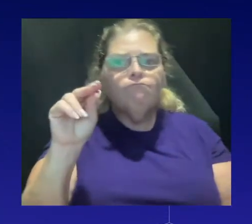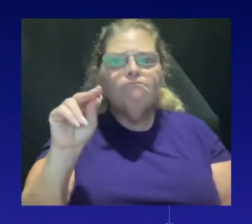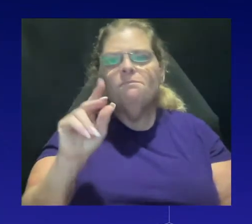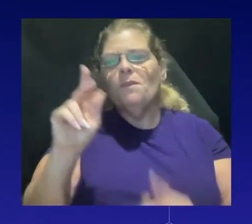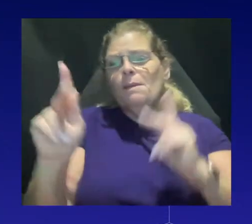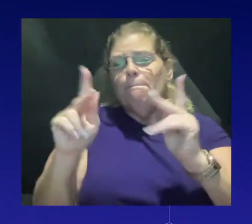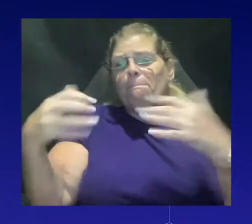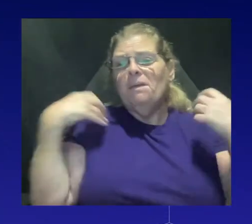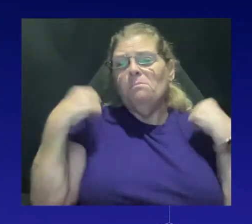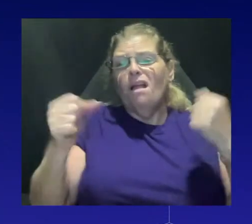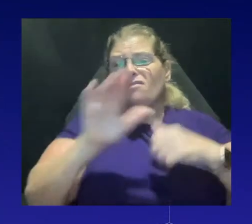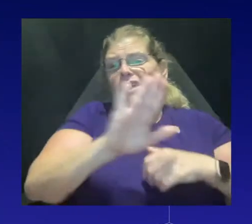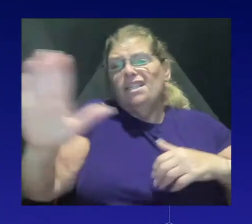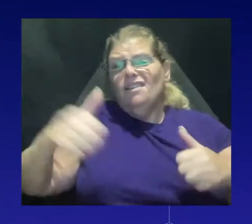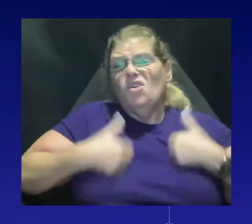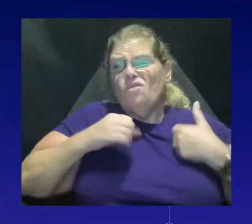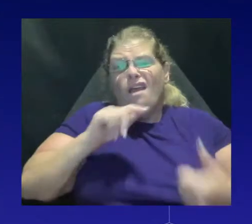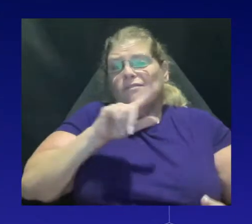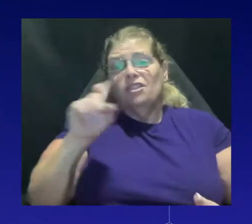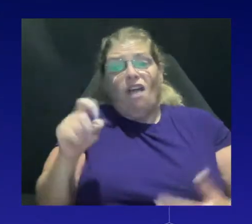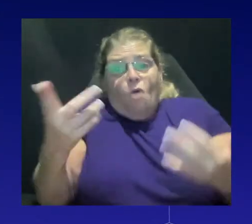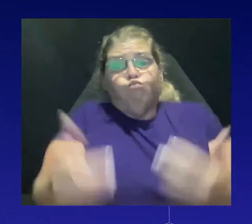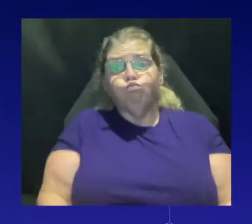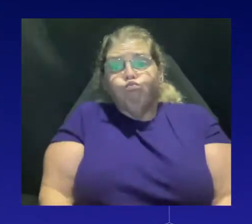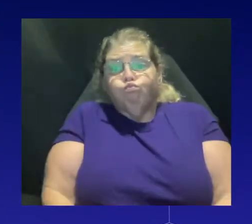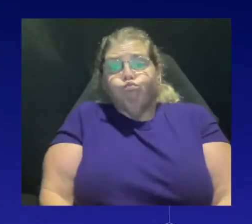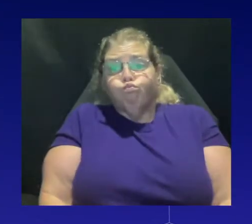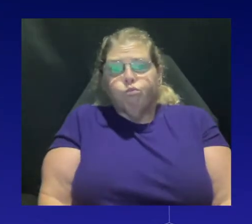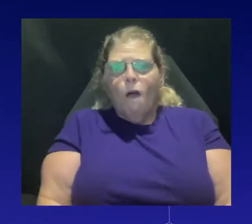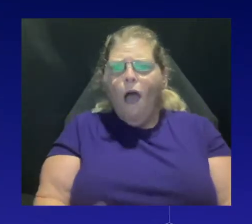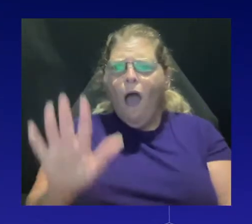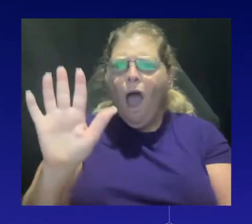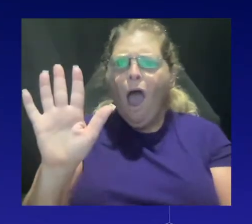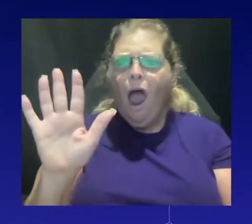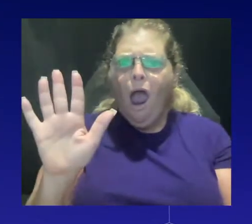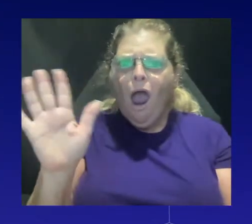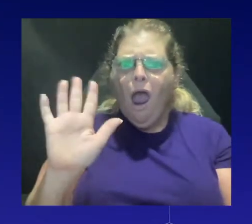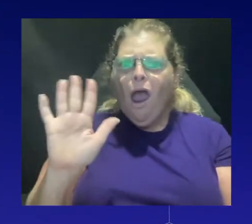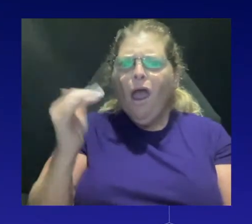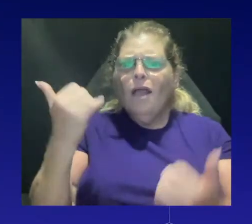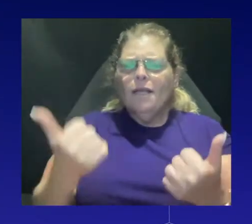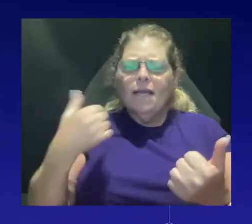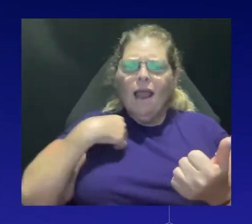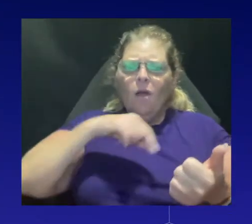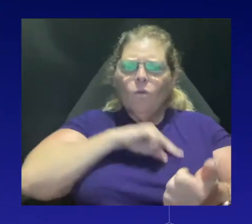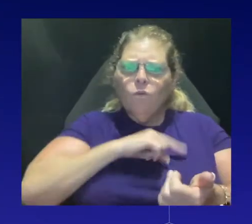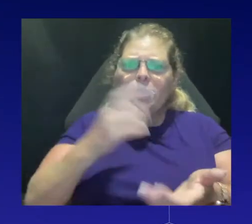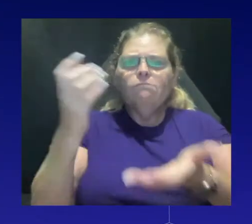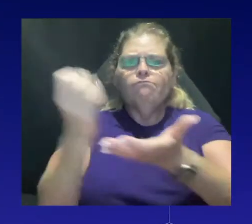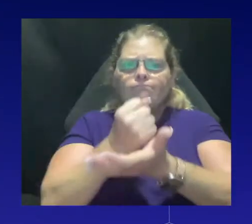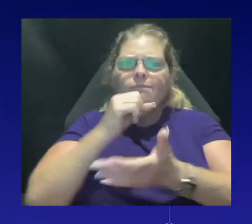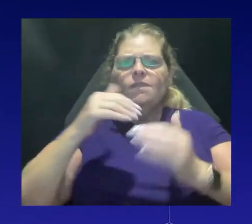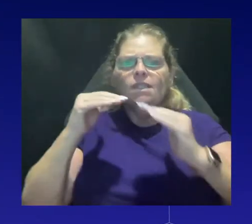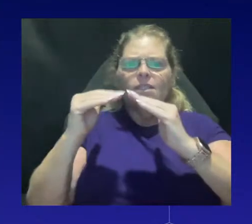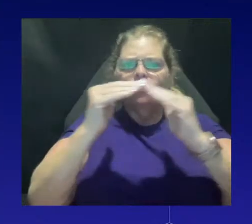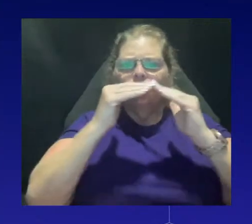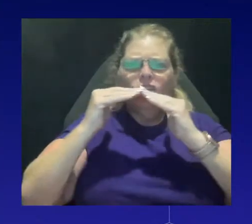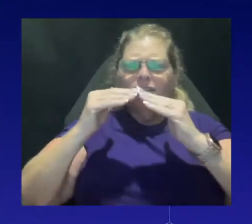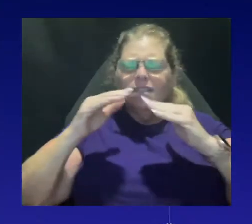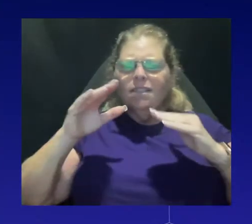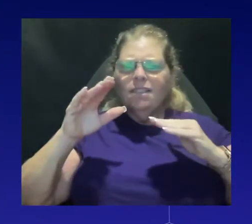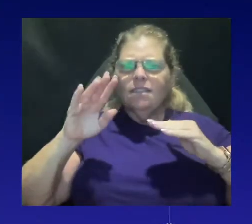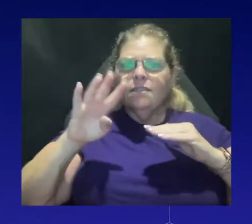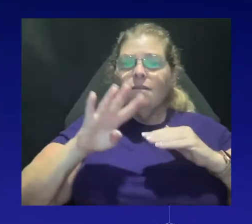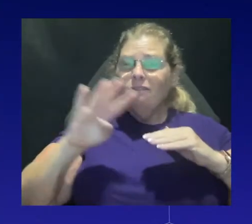their lifestyle. Just very quickly now, we are utilizing the Justice 40 oversight work to really hold